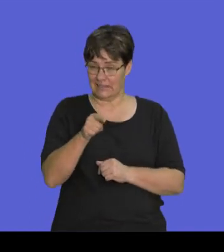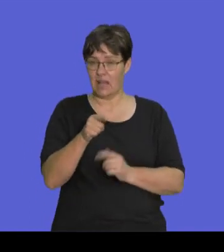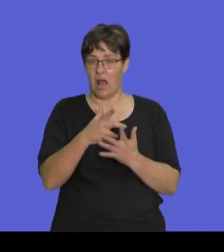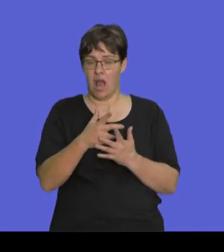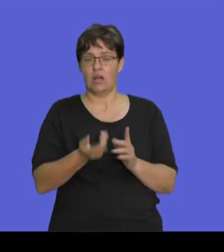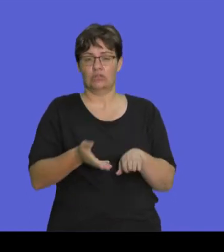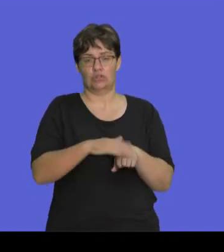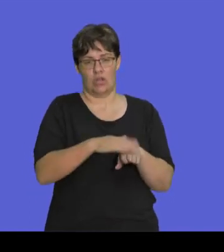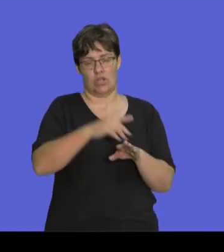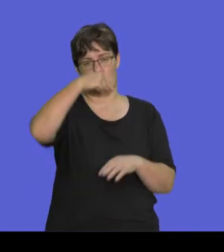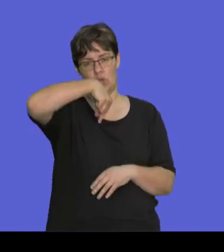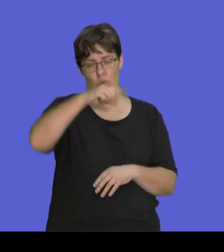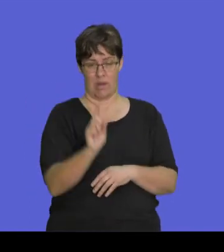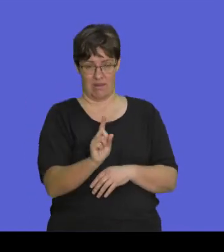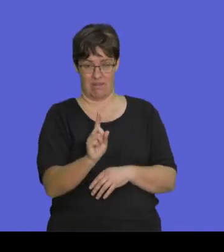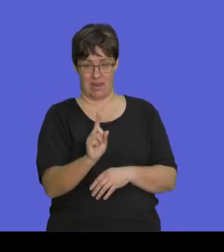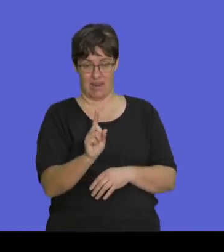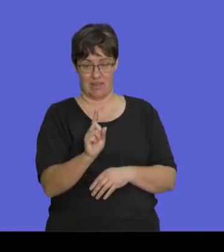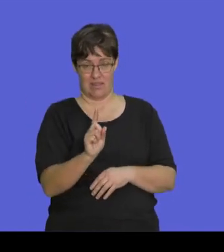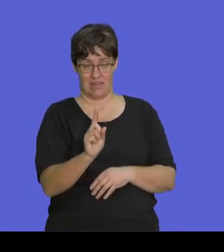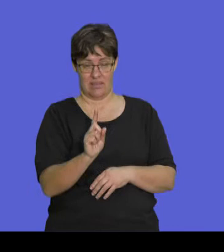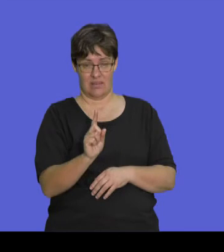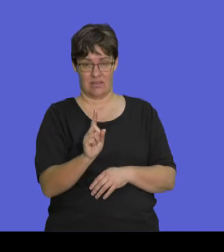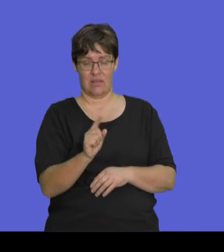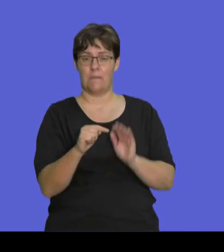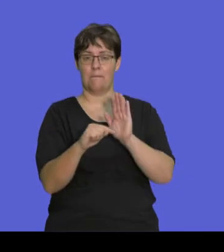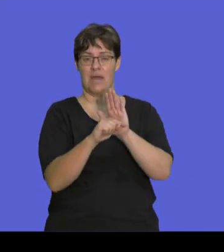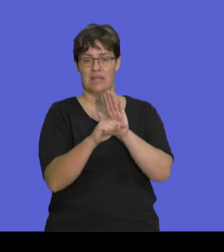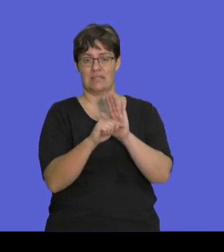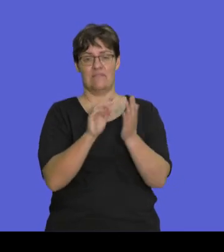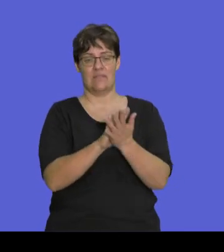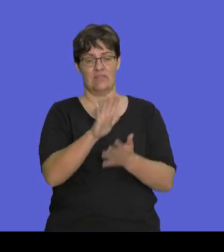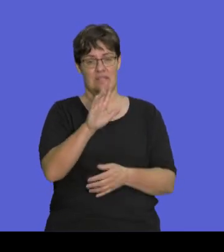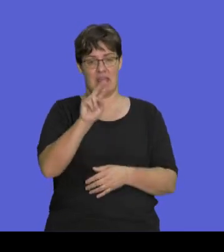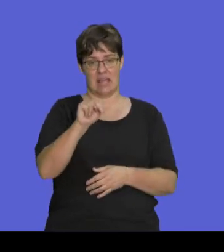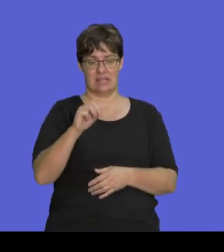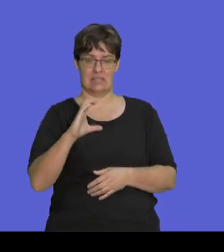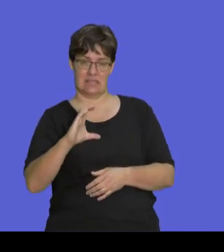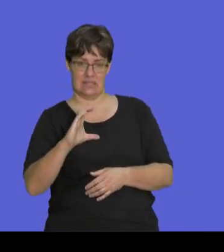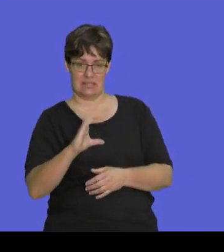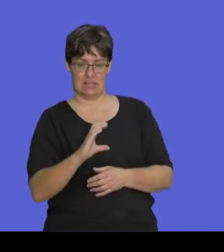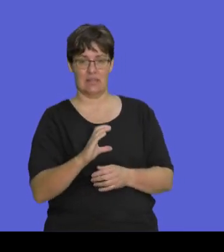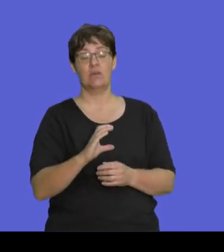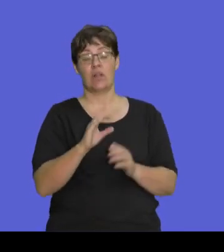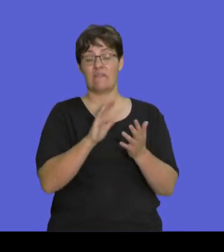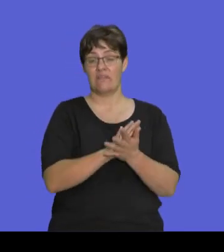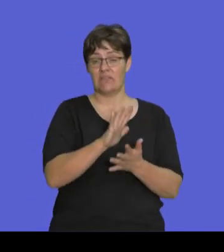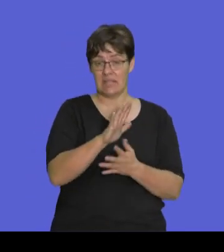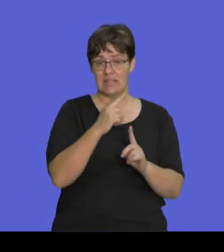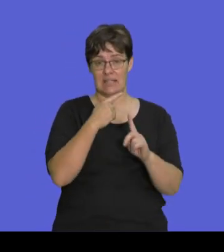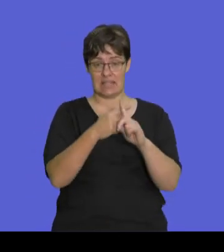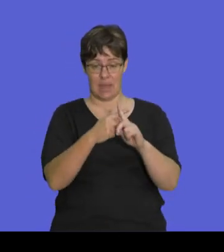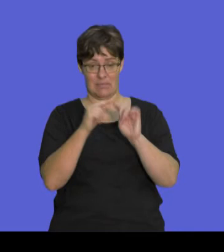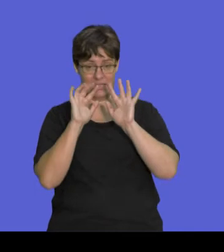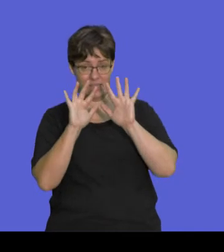magnitude of charge Q1, which is minus 15 times